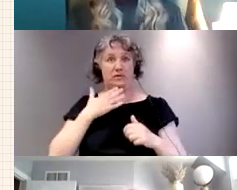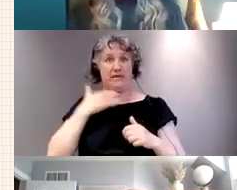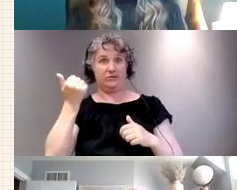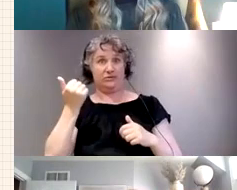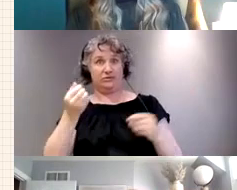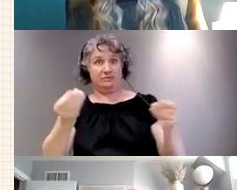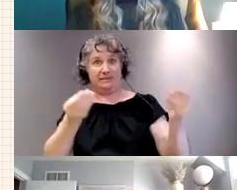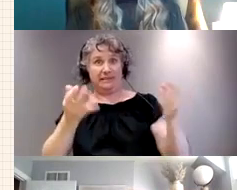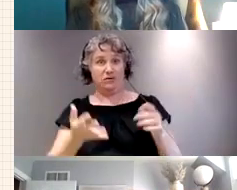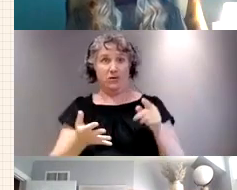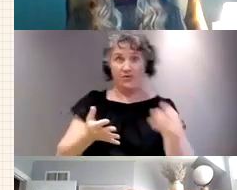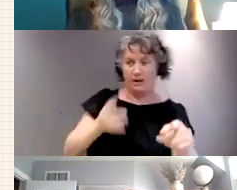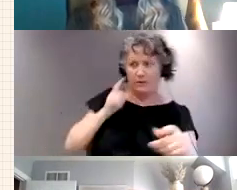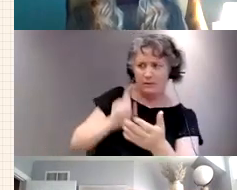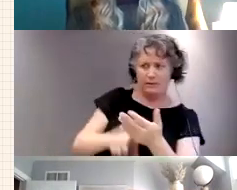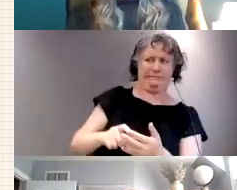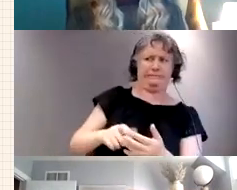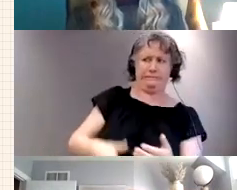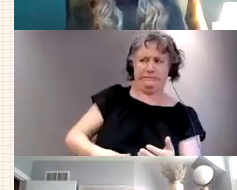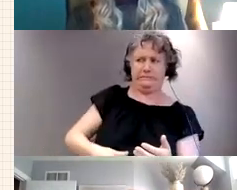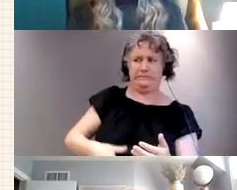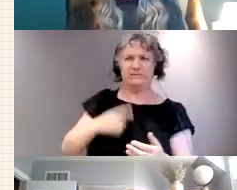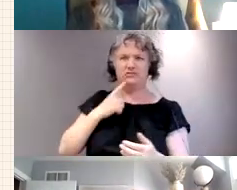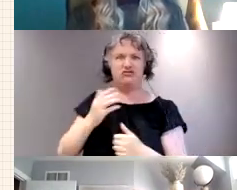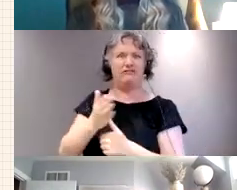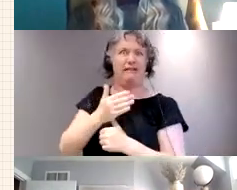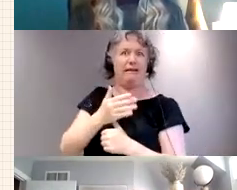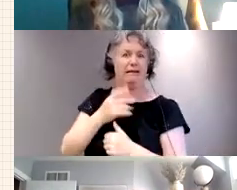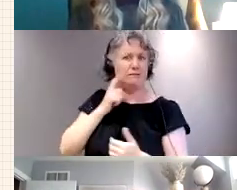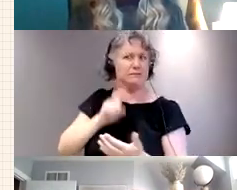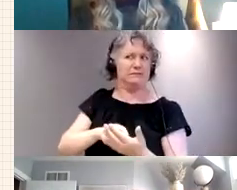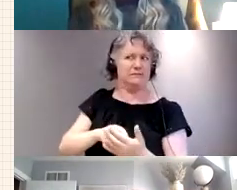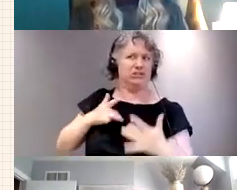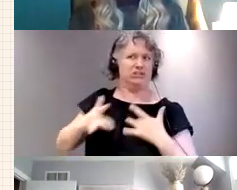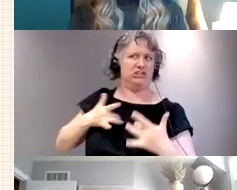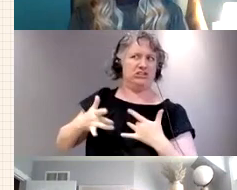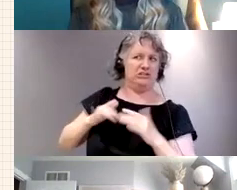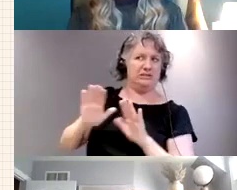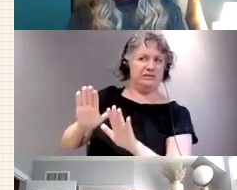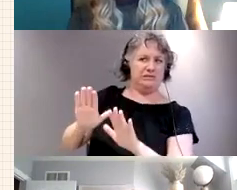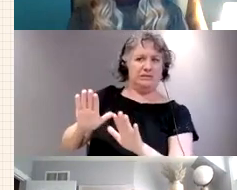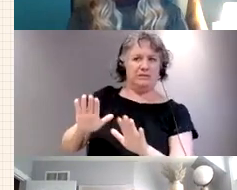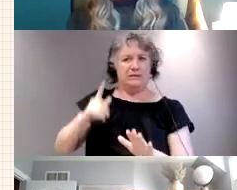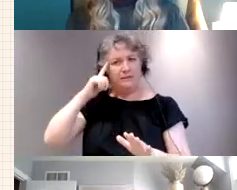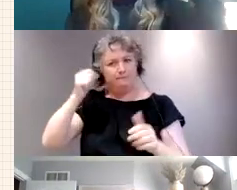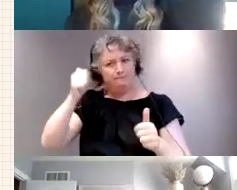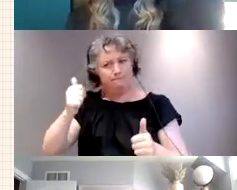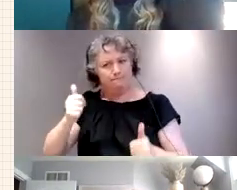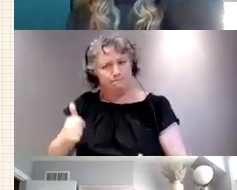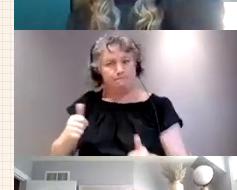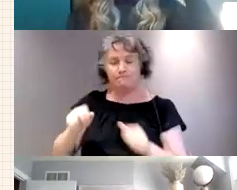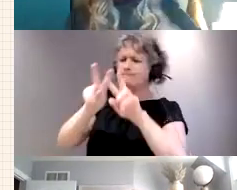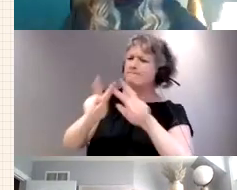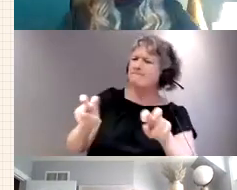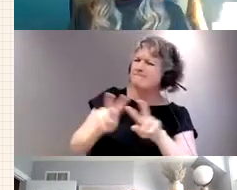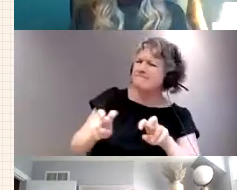is seeing red flags that there could be some cognitive concerns. How is it handled? And what if one of the family members is not